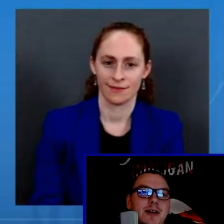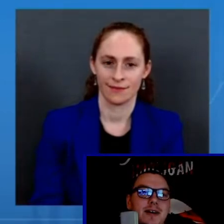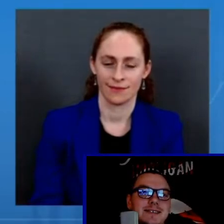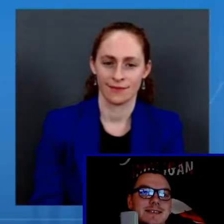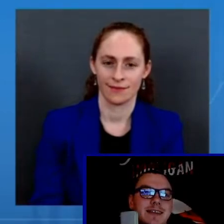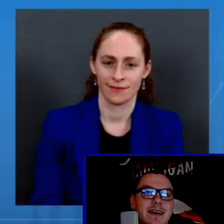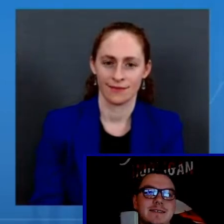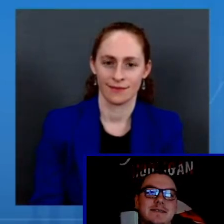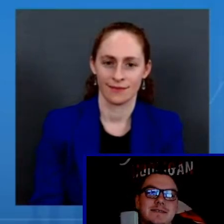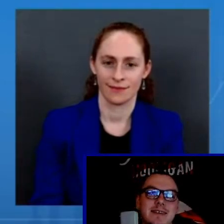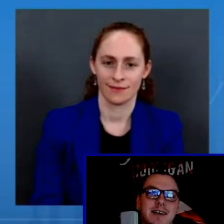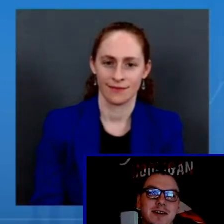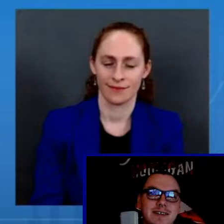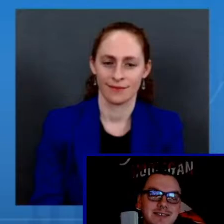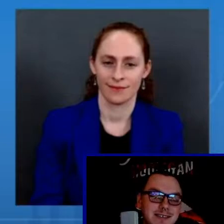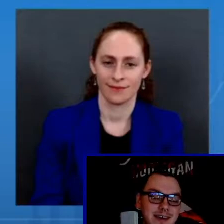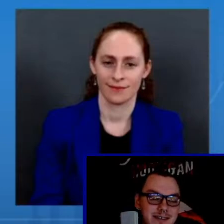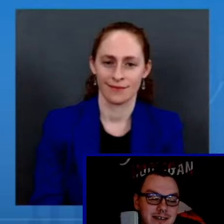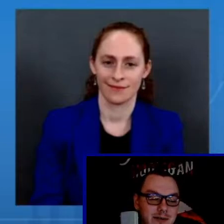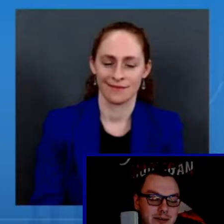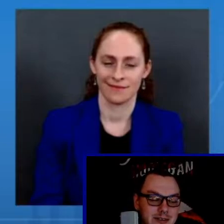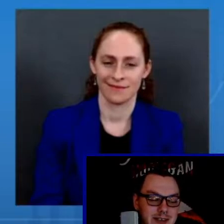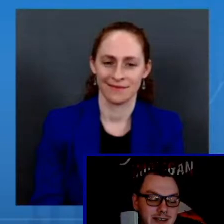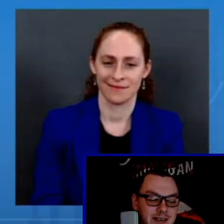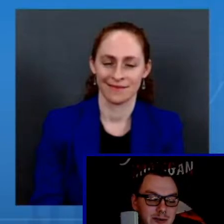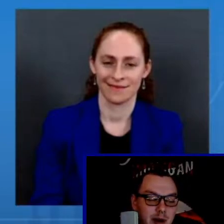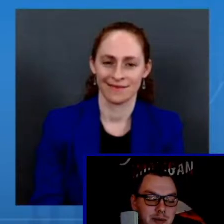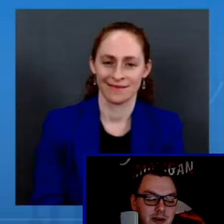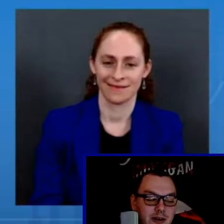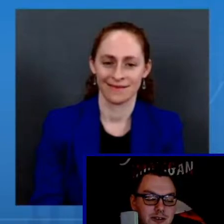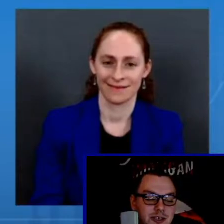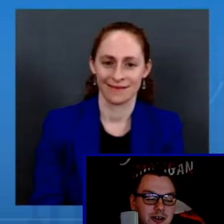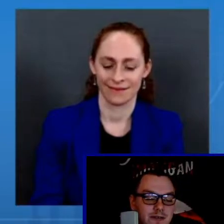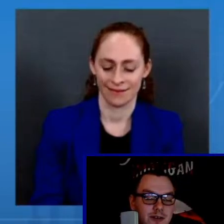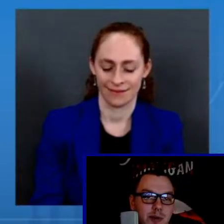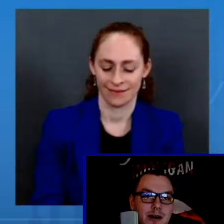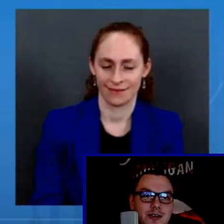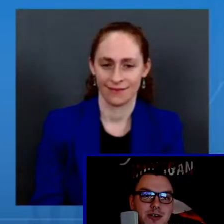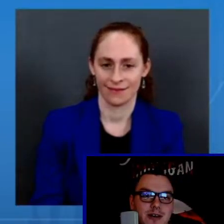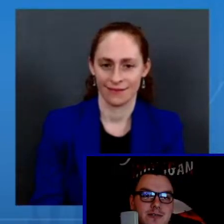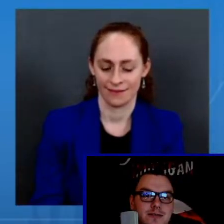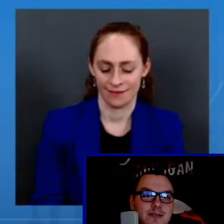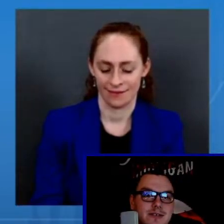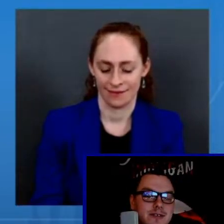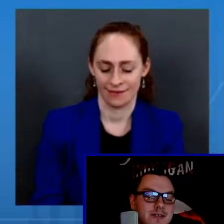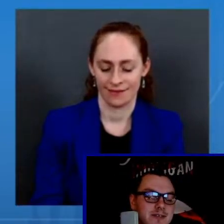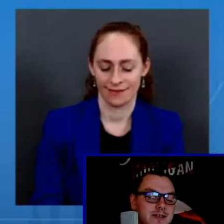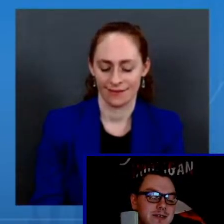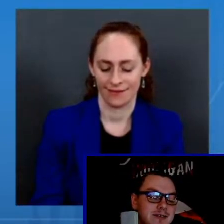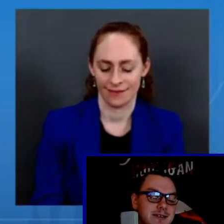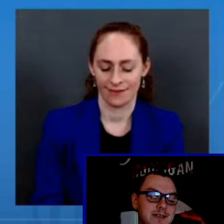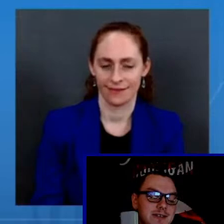Hydrodynamic. I thought I seen that. That they were saying that there might be a hung jury for the Potter trial.